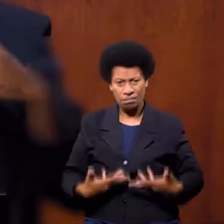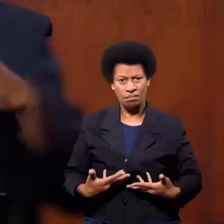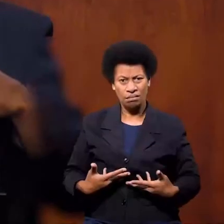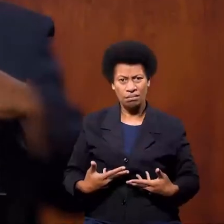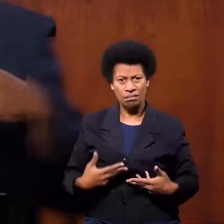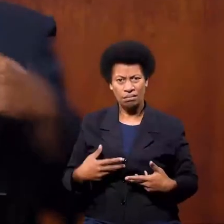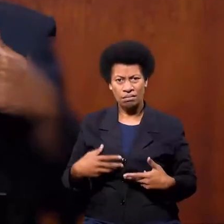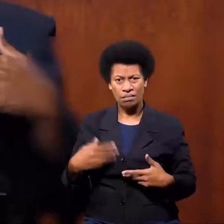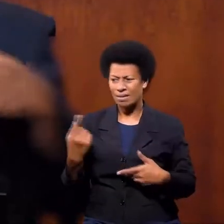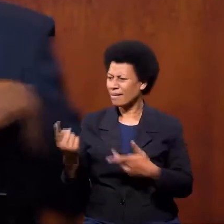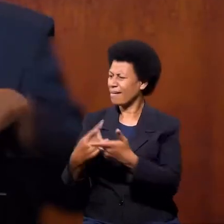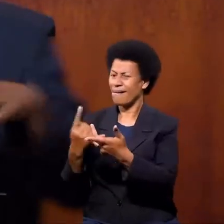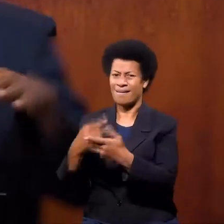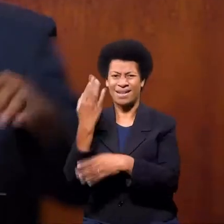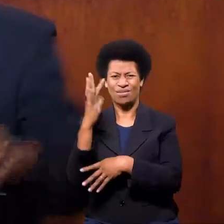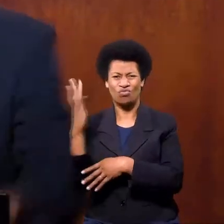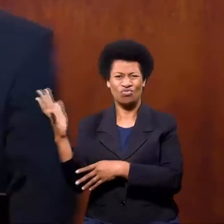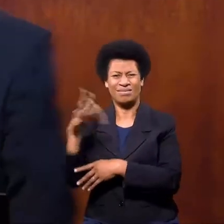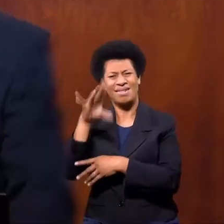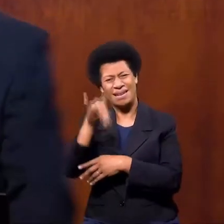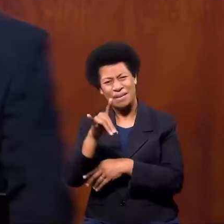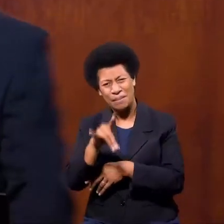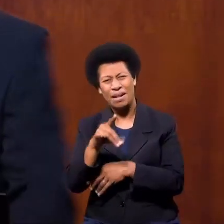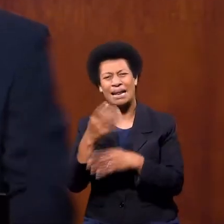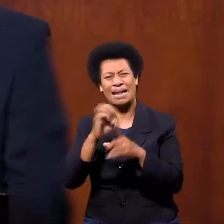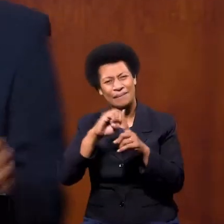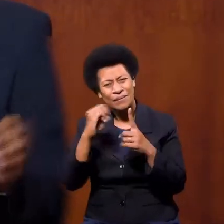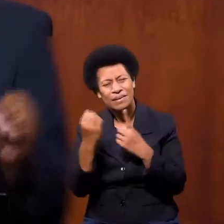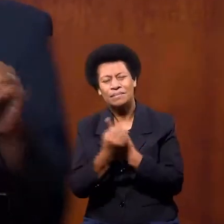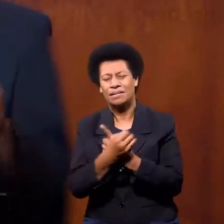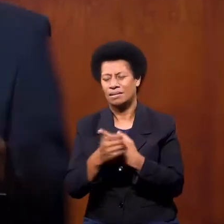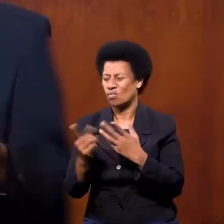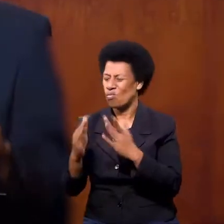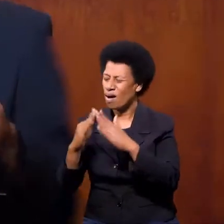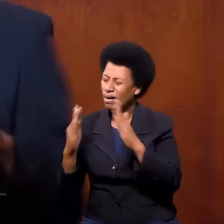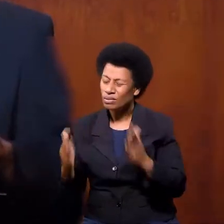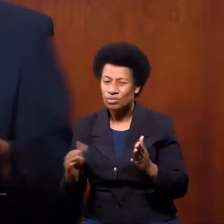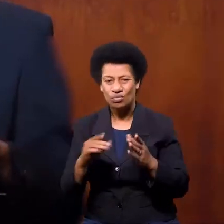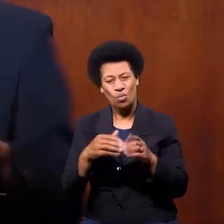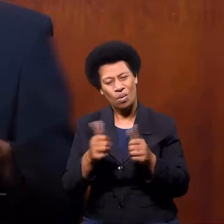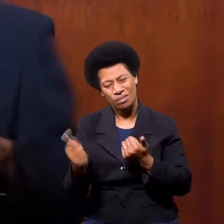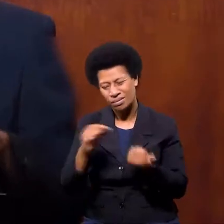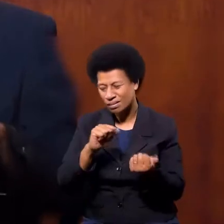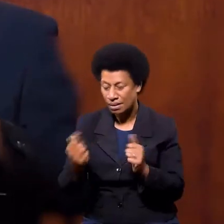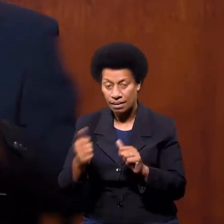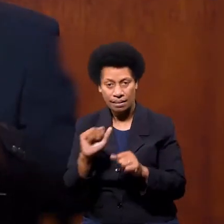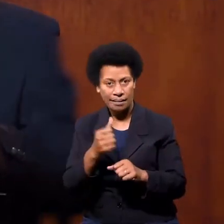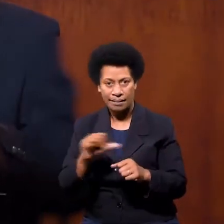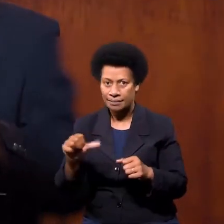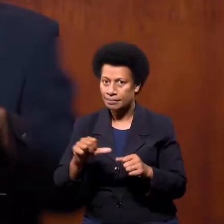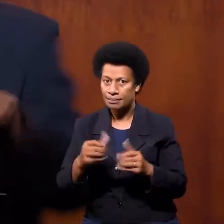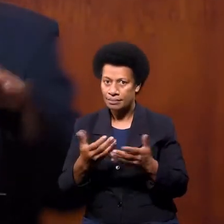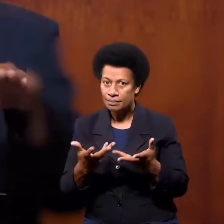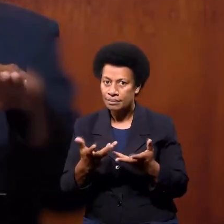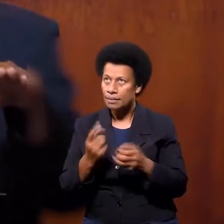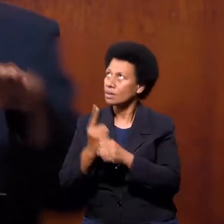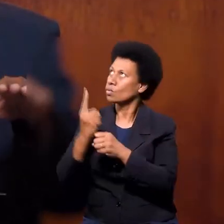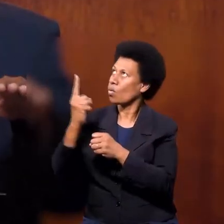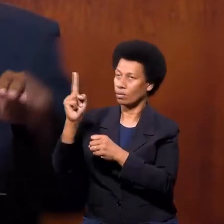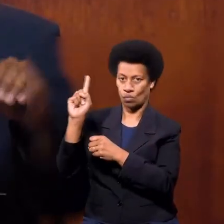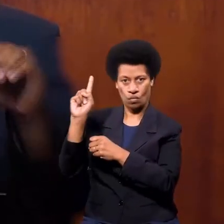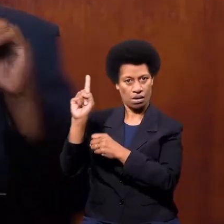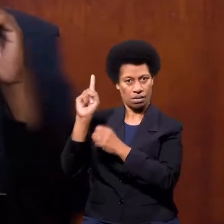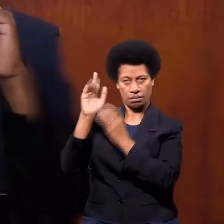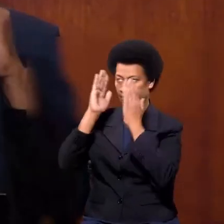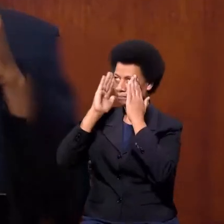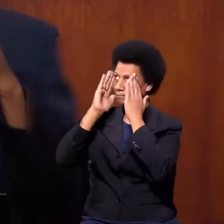of us. Of us and everything else that we are looking to possess or to have. Okay? So it's just all